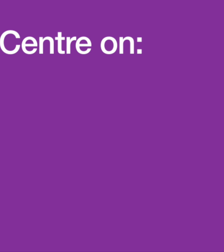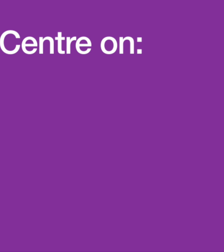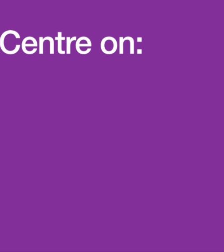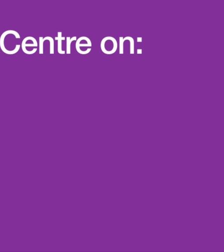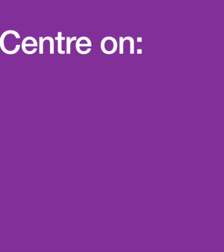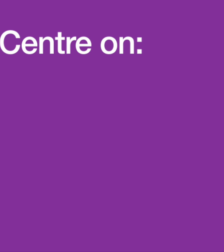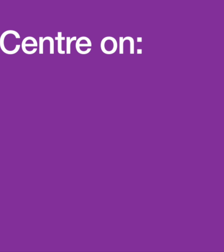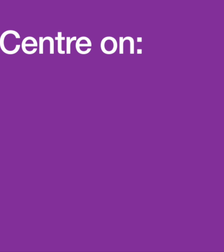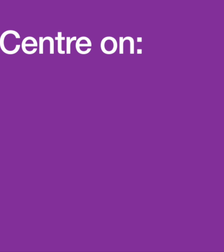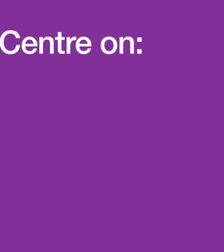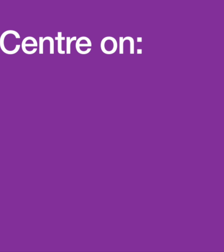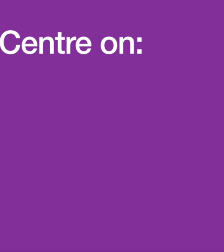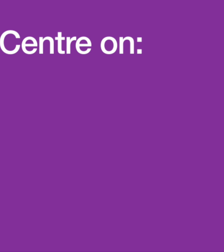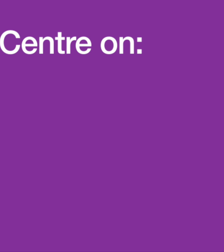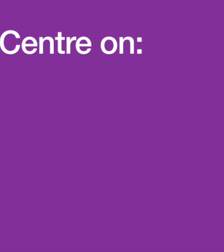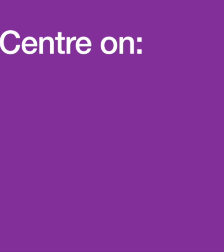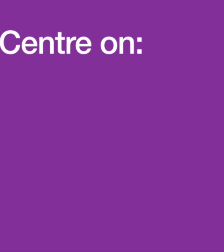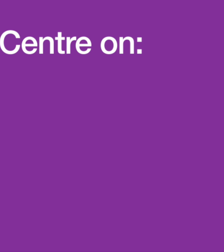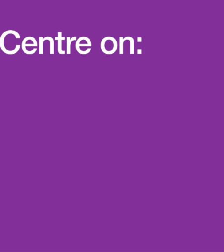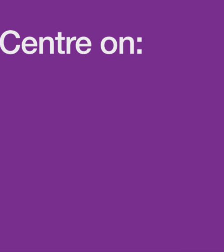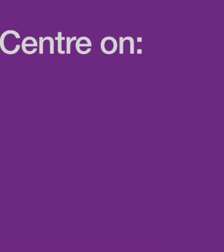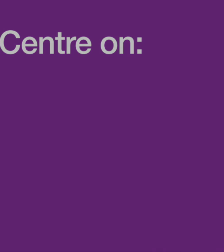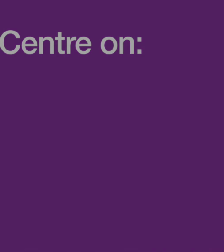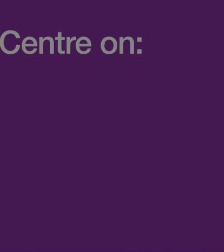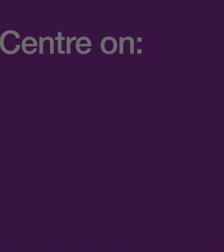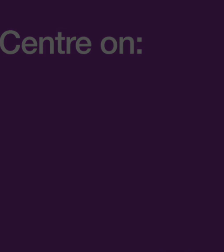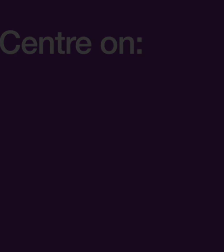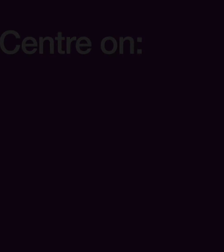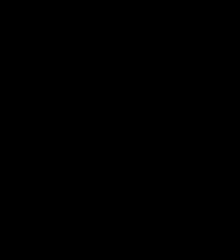0932. 302. . . . . . .